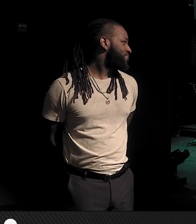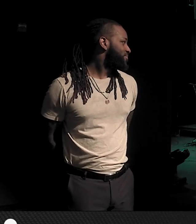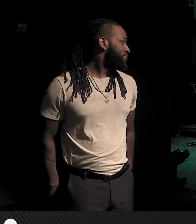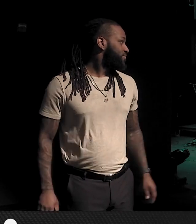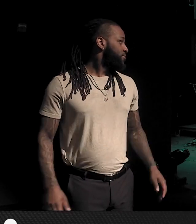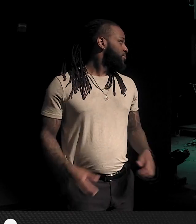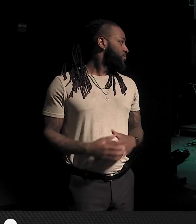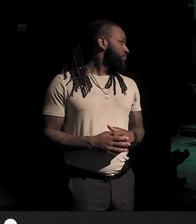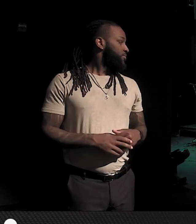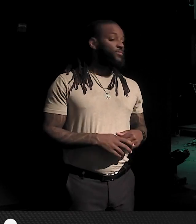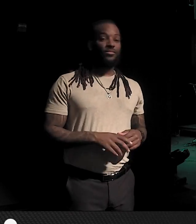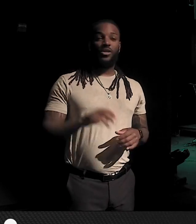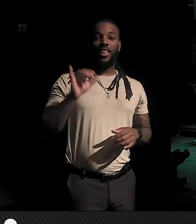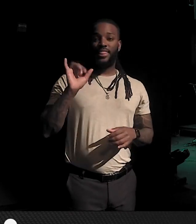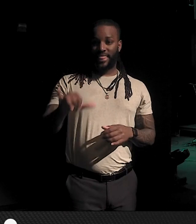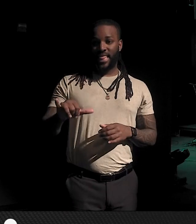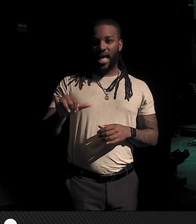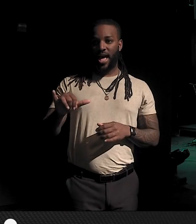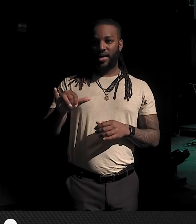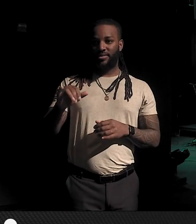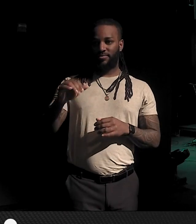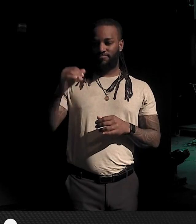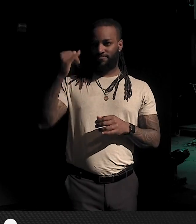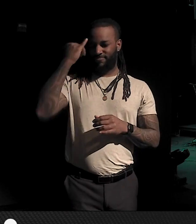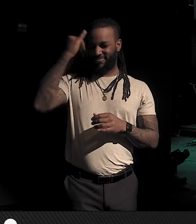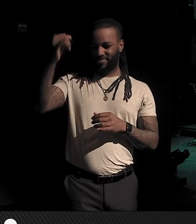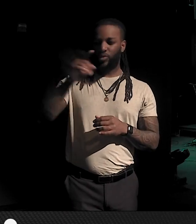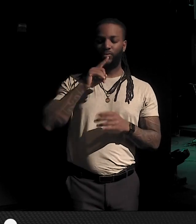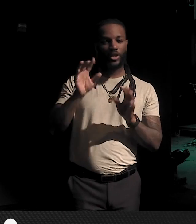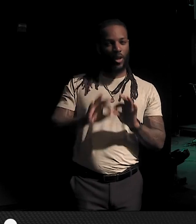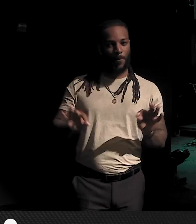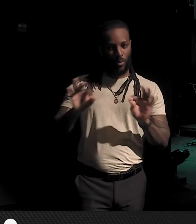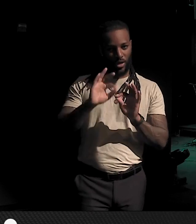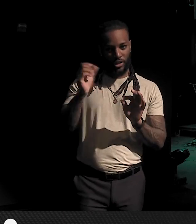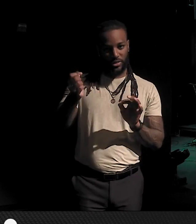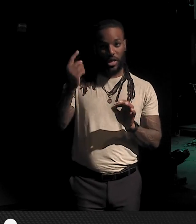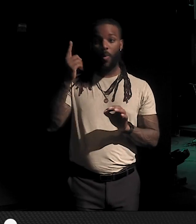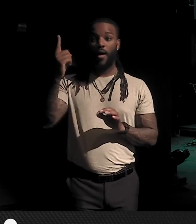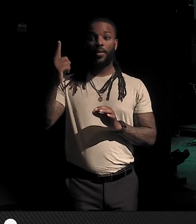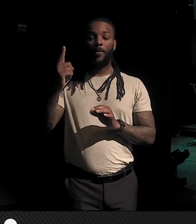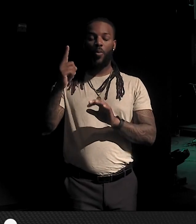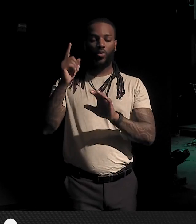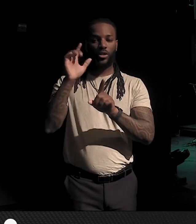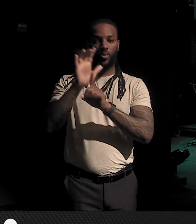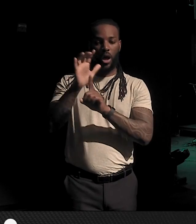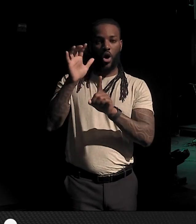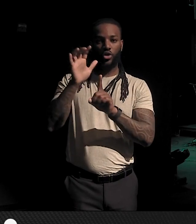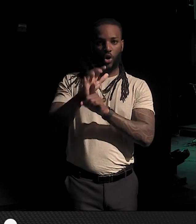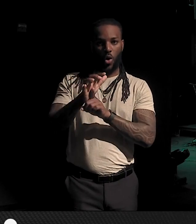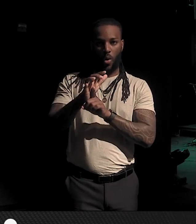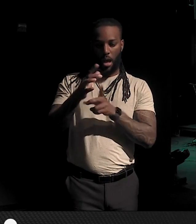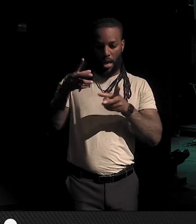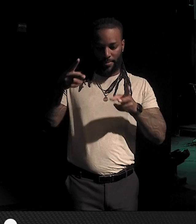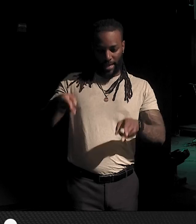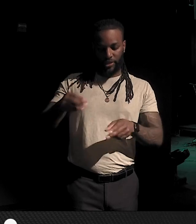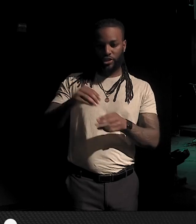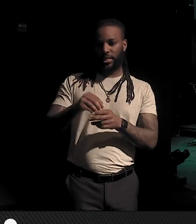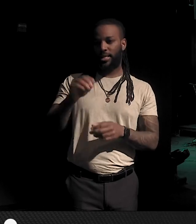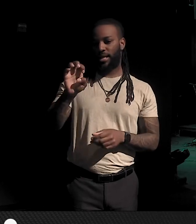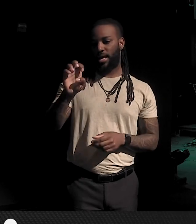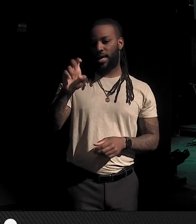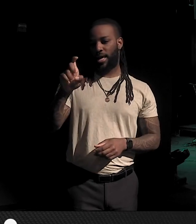That background is really important for us to understand because in one of the most well-known passages in the book of